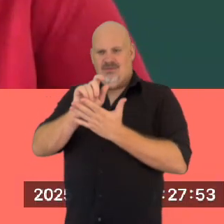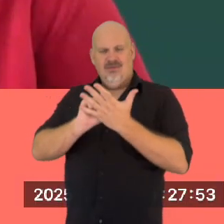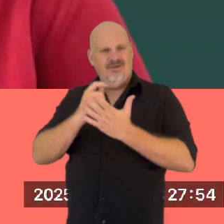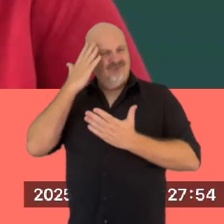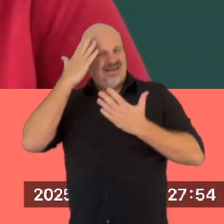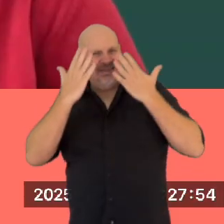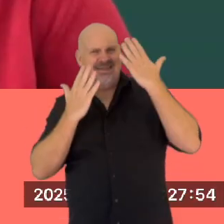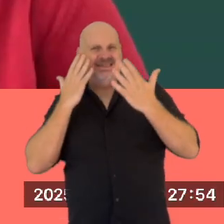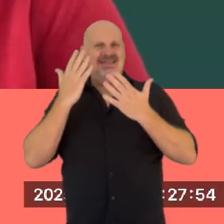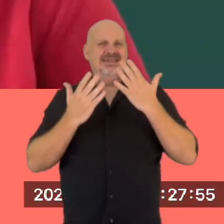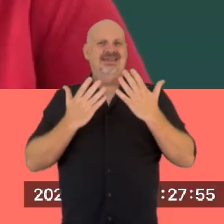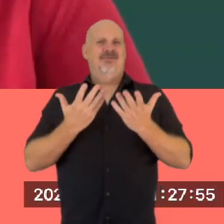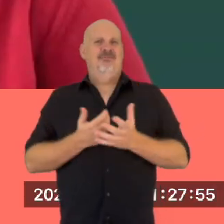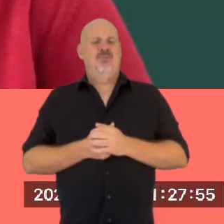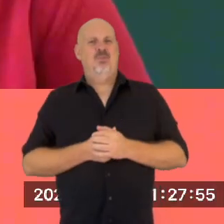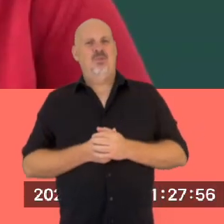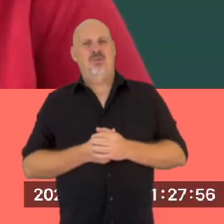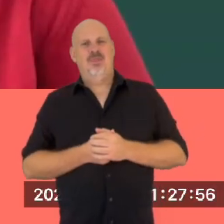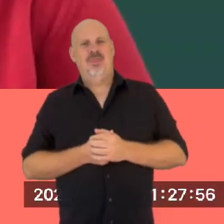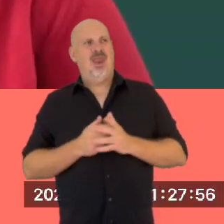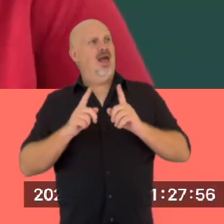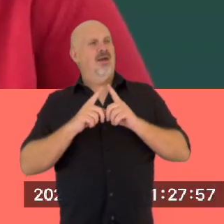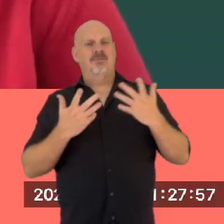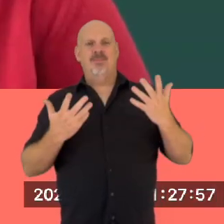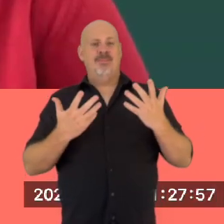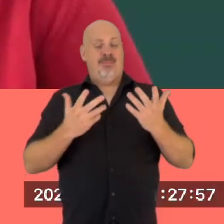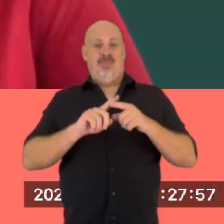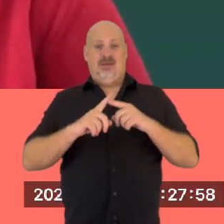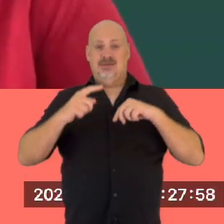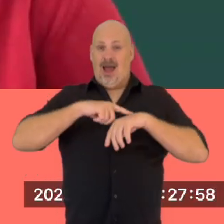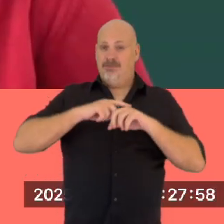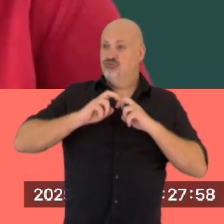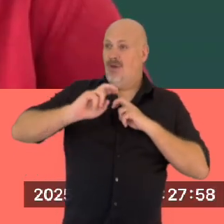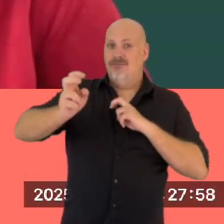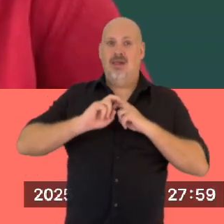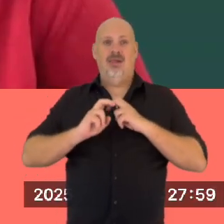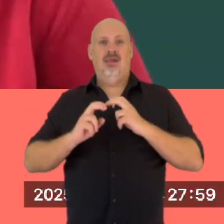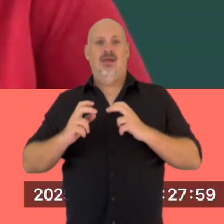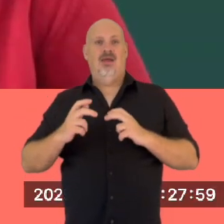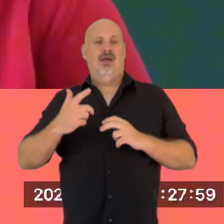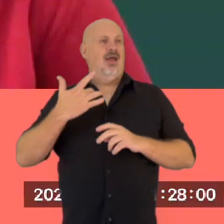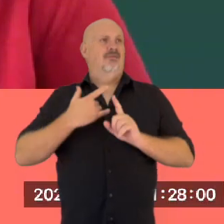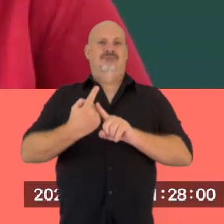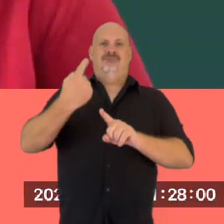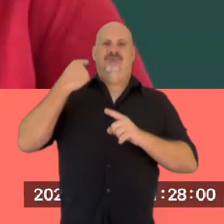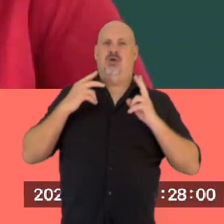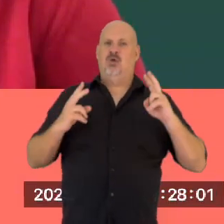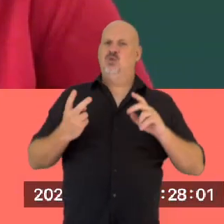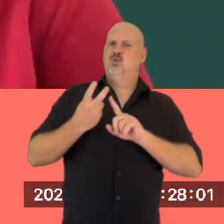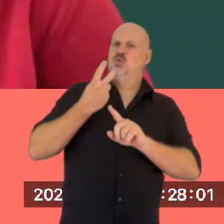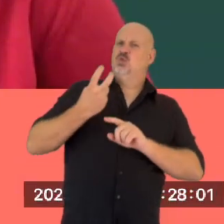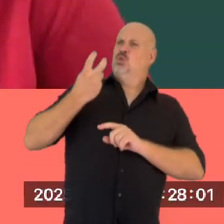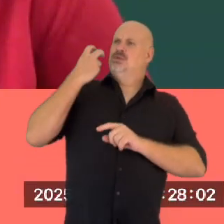and think about them in quite fantastical terms. They can be, varied as time travel and live in